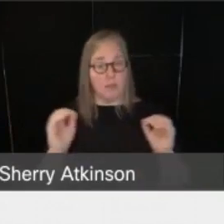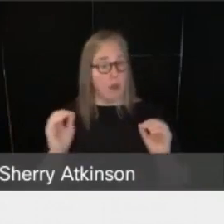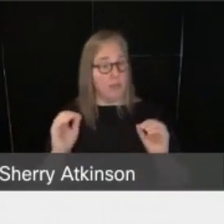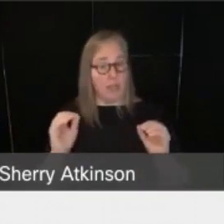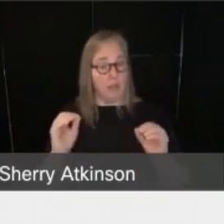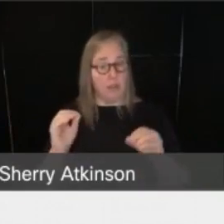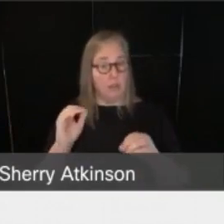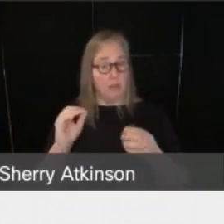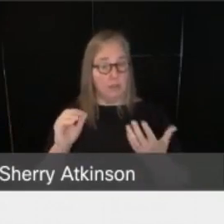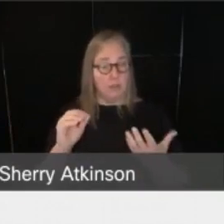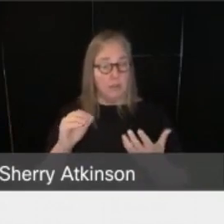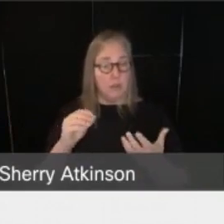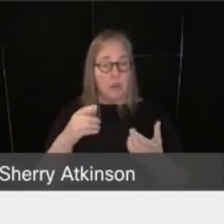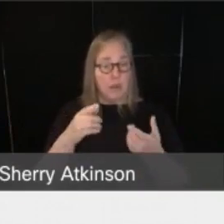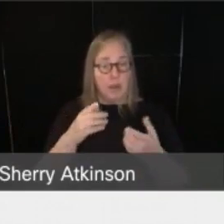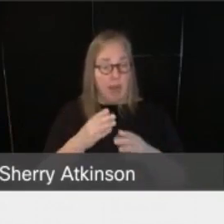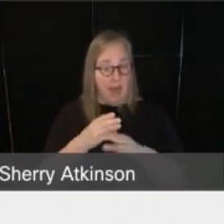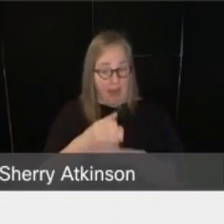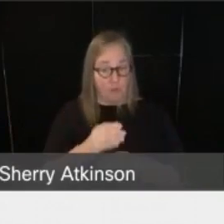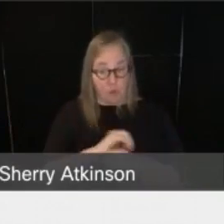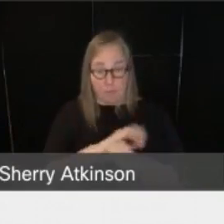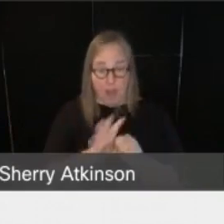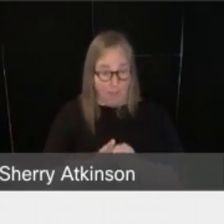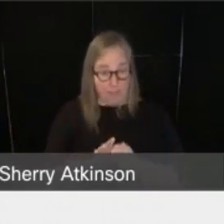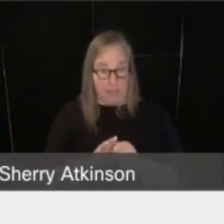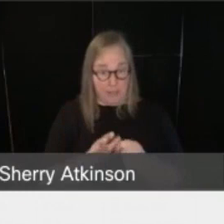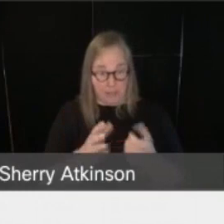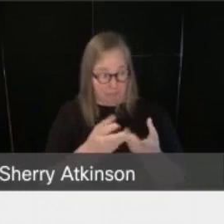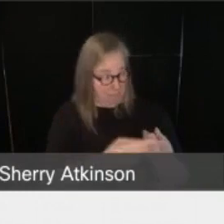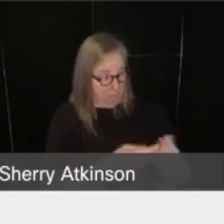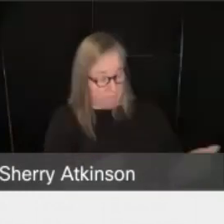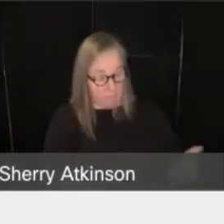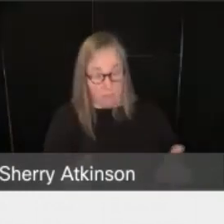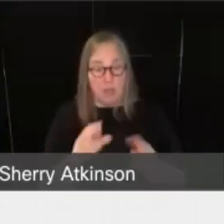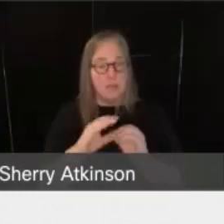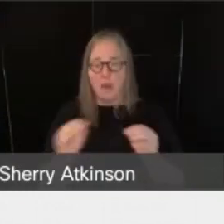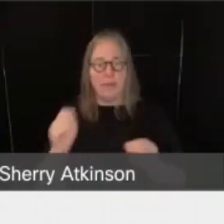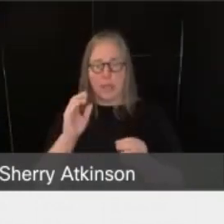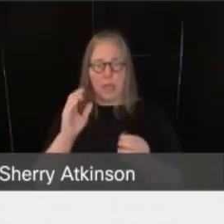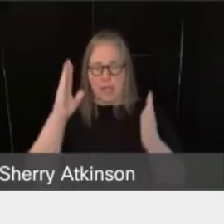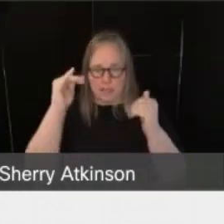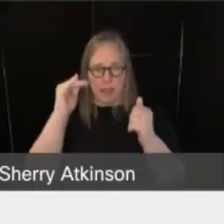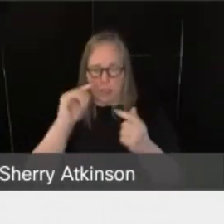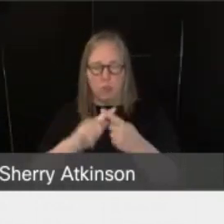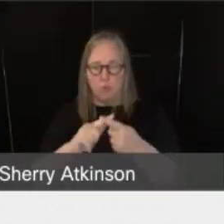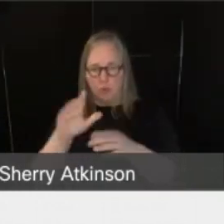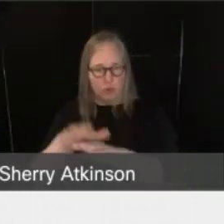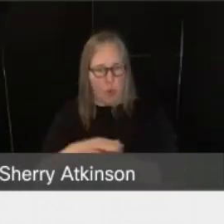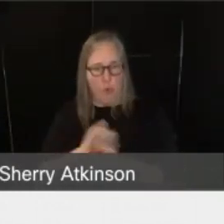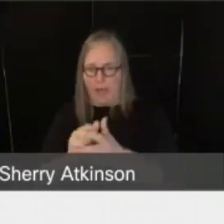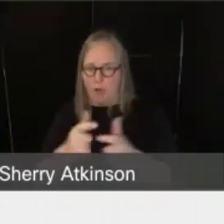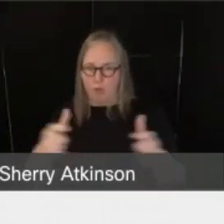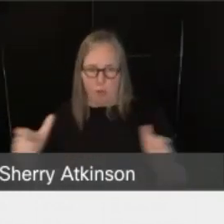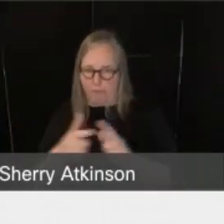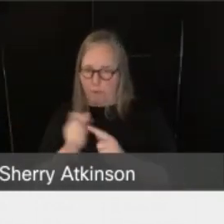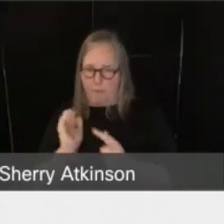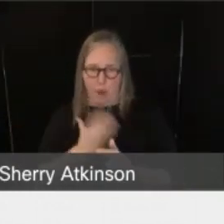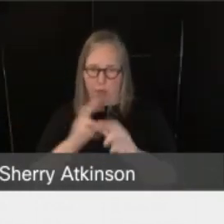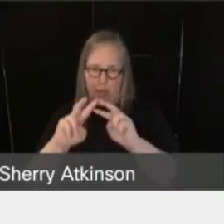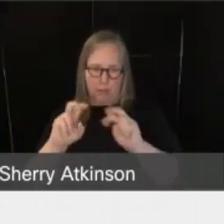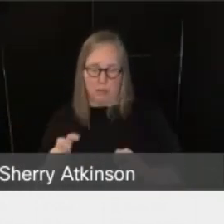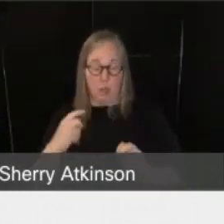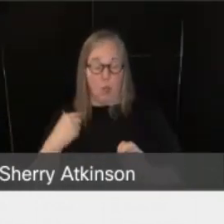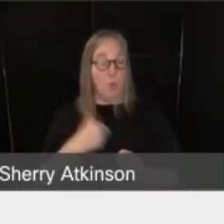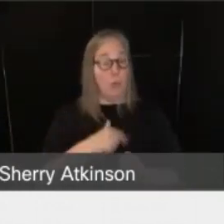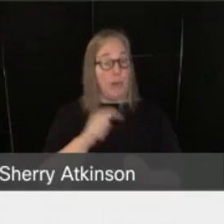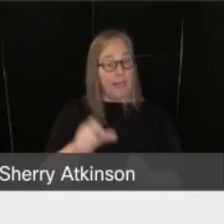as we come out of the pandemic that will slow down that growth, according to our analysis. And we need to recognize as we